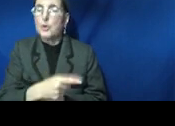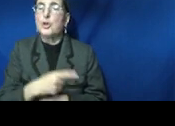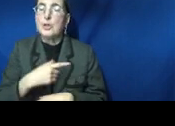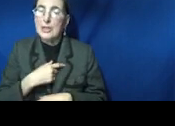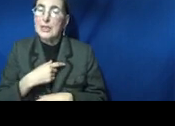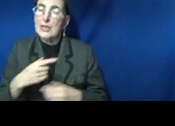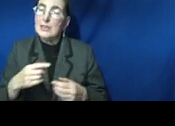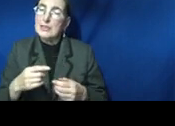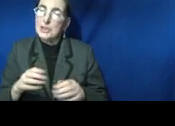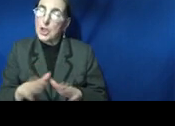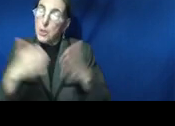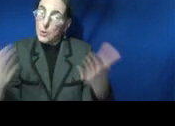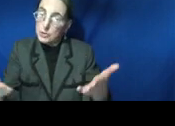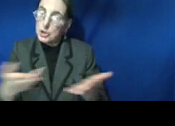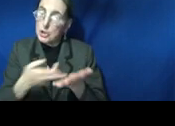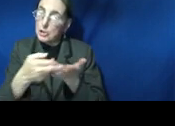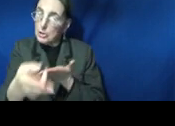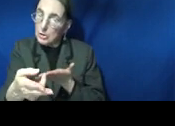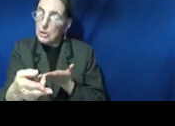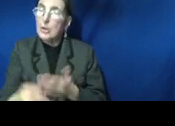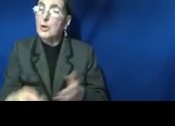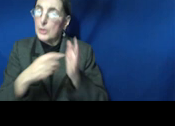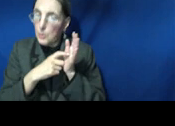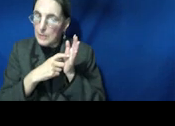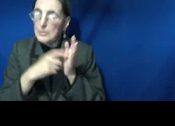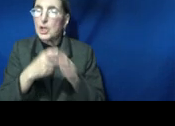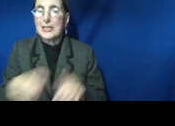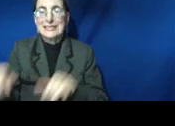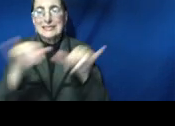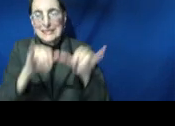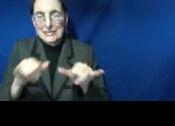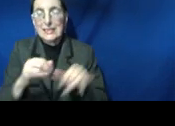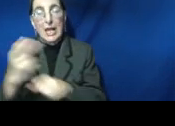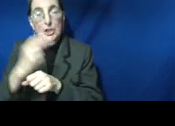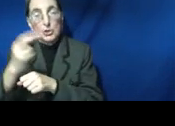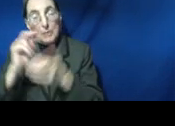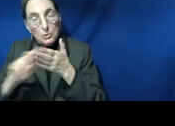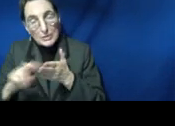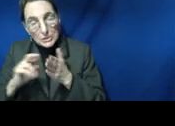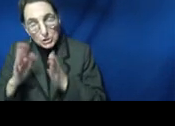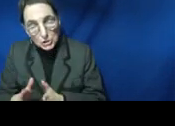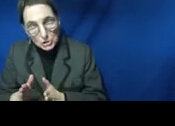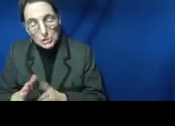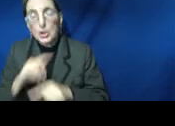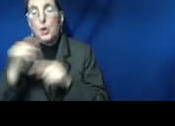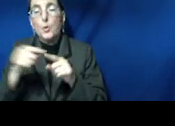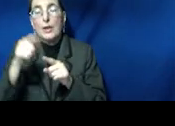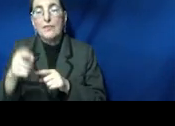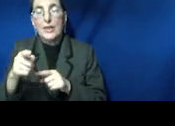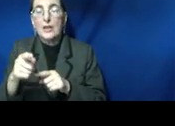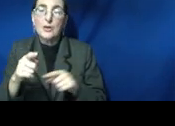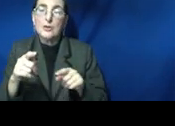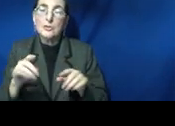as possible for use by researchers when they are preparing their biographical sketch and their current and